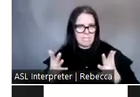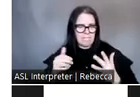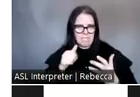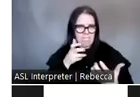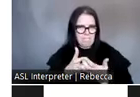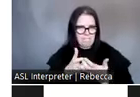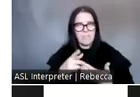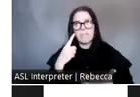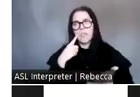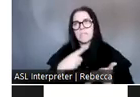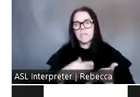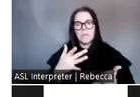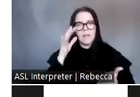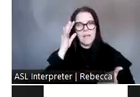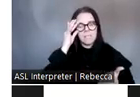think of